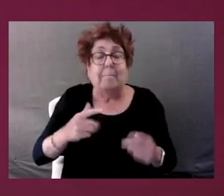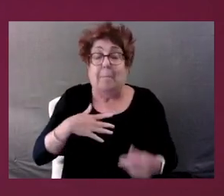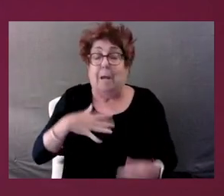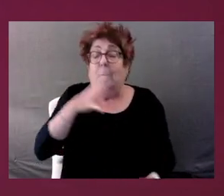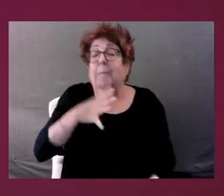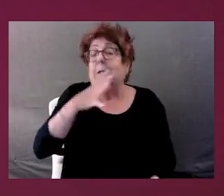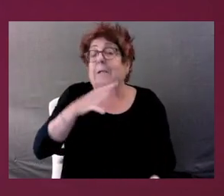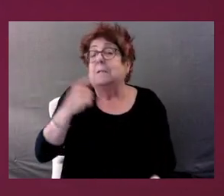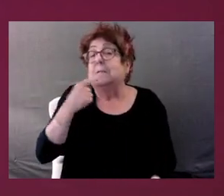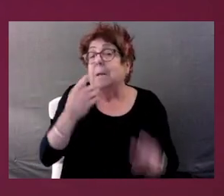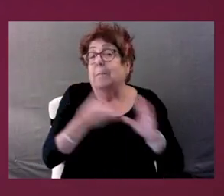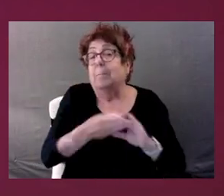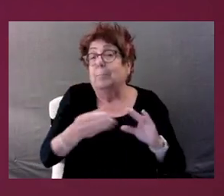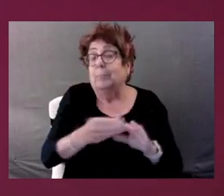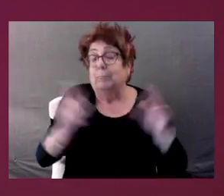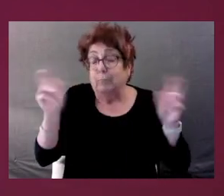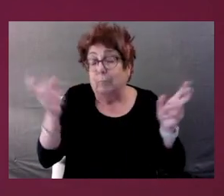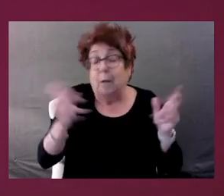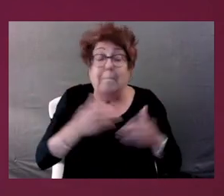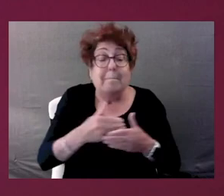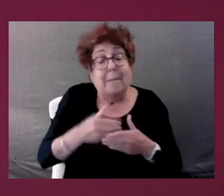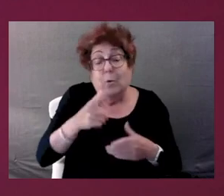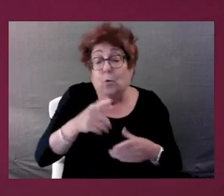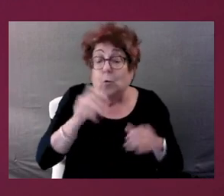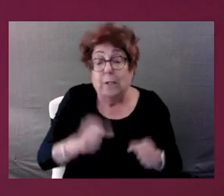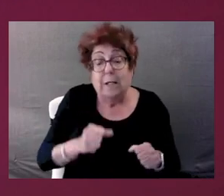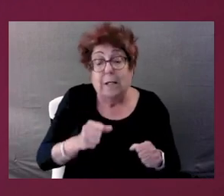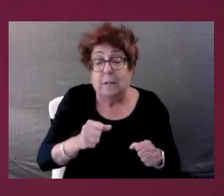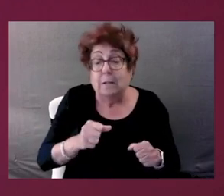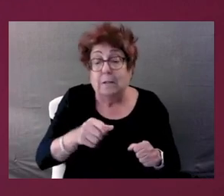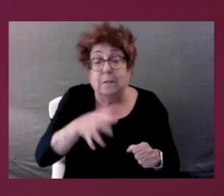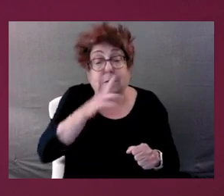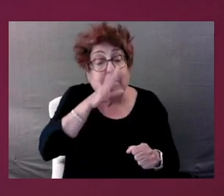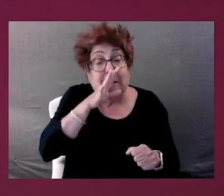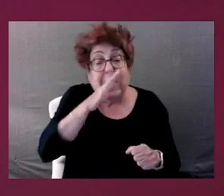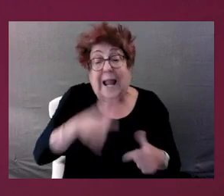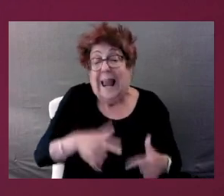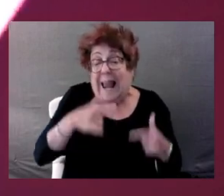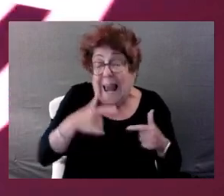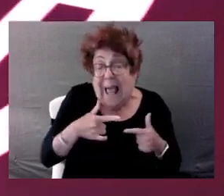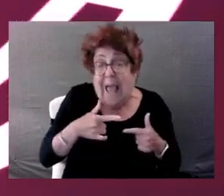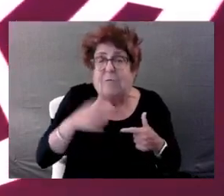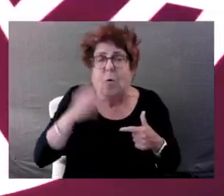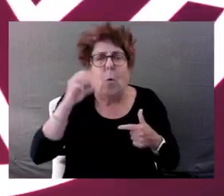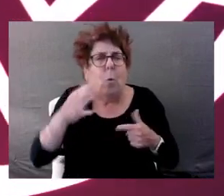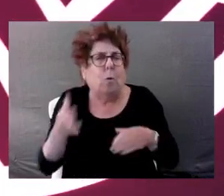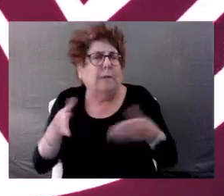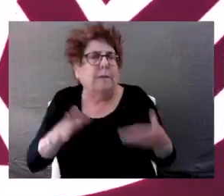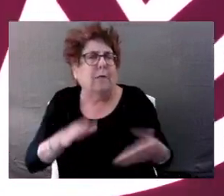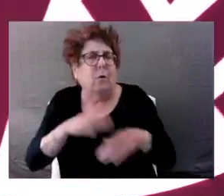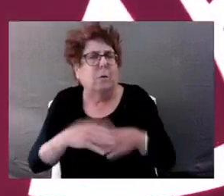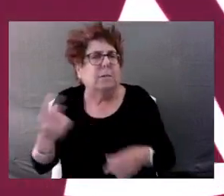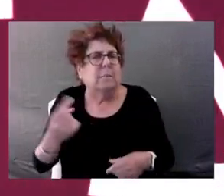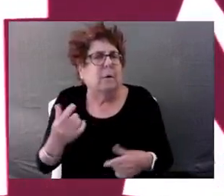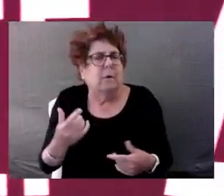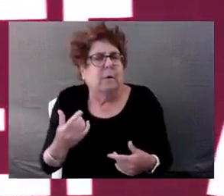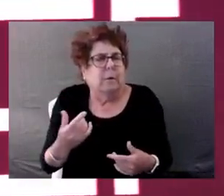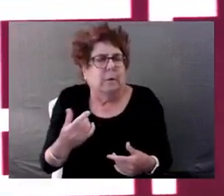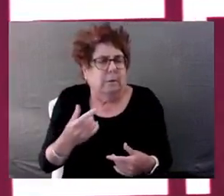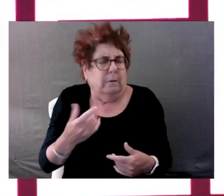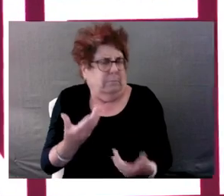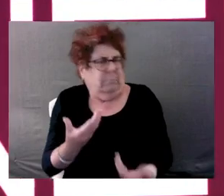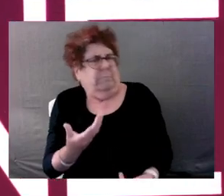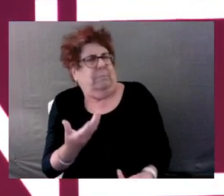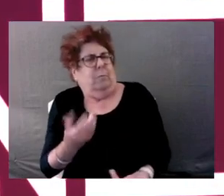that she would say, baby, you can speak life or death on somebody. Now, I didn't really know what that meant. Like, what do you mean by